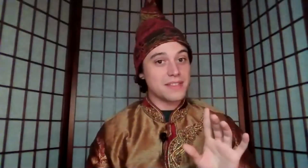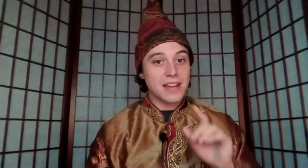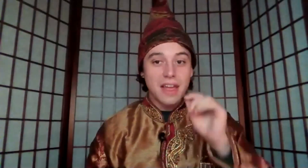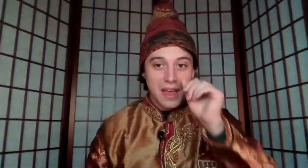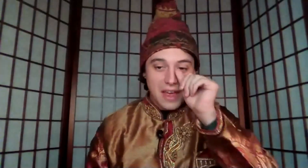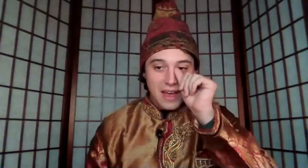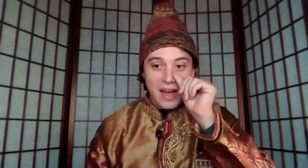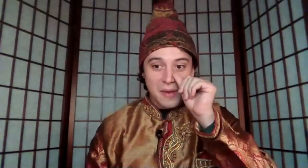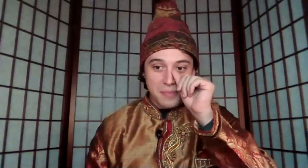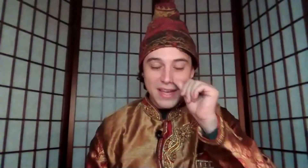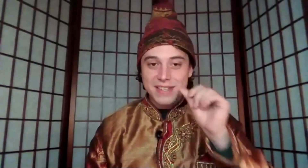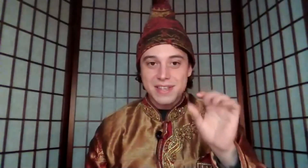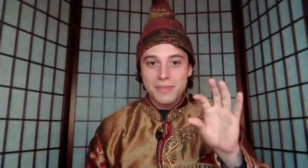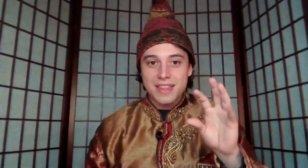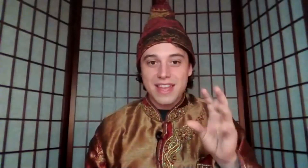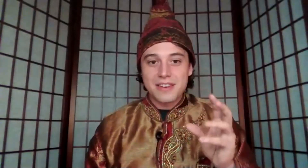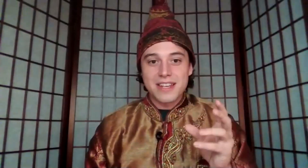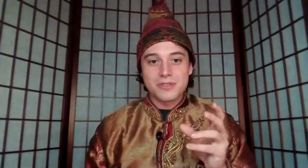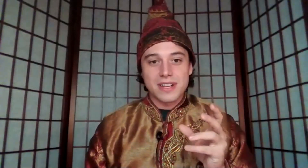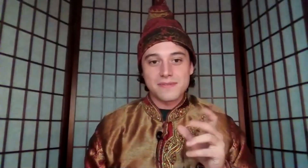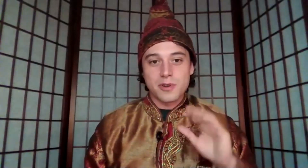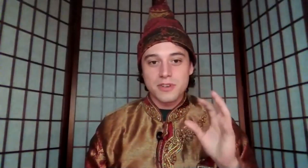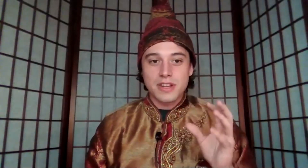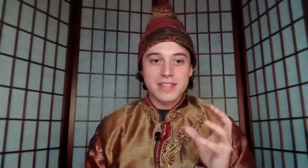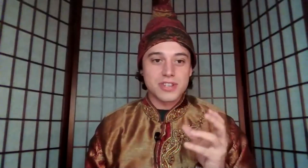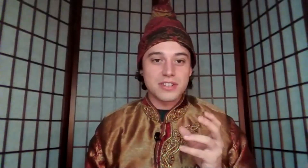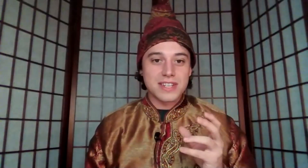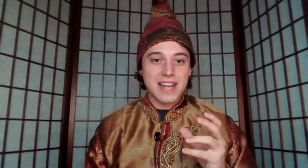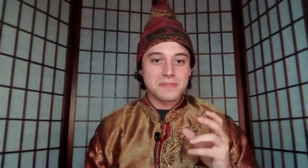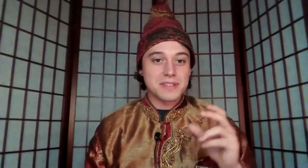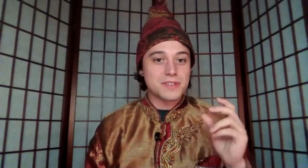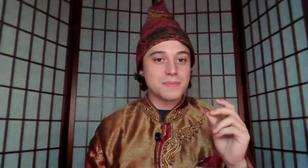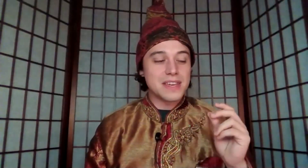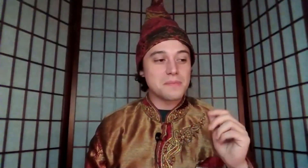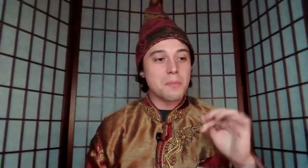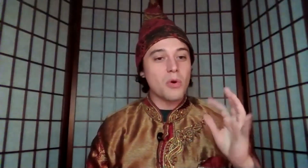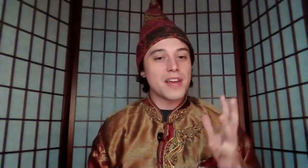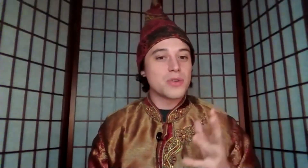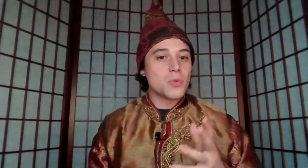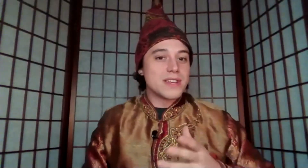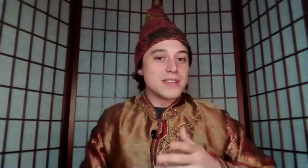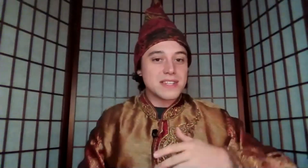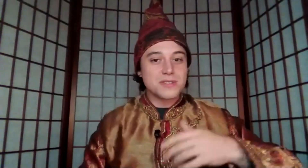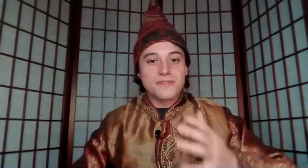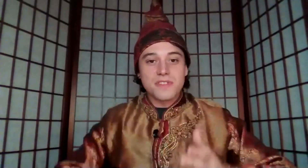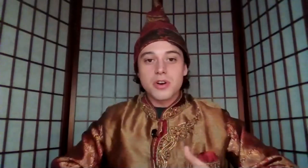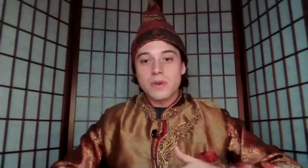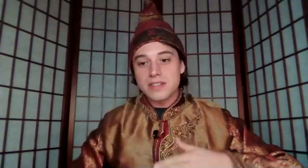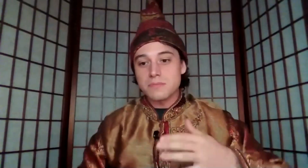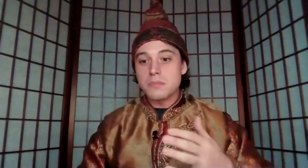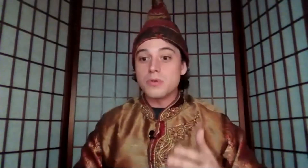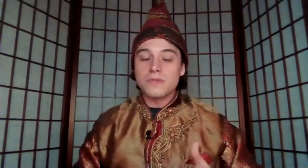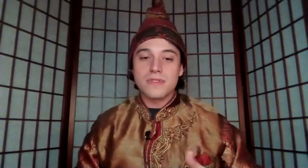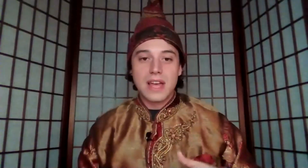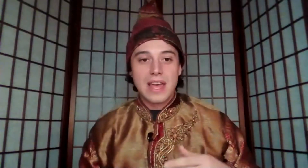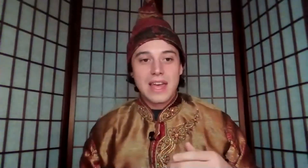is not a bad thing. But it's something that you need to transform during these changing times, is to be more like the wind and to flow and